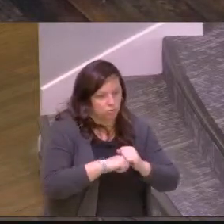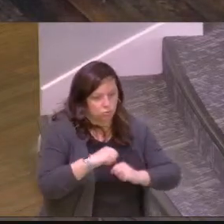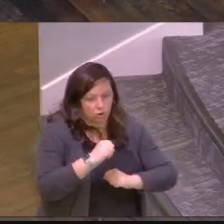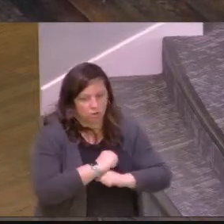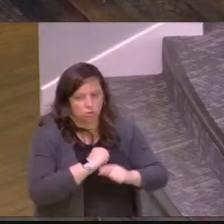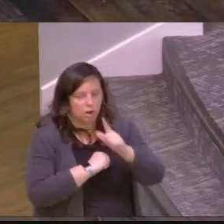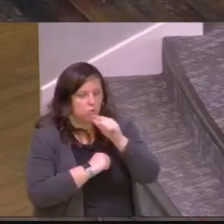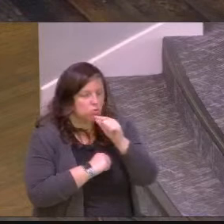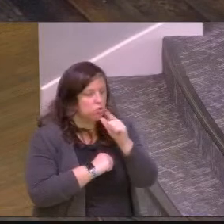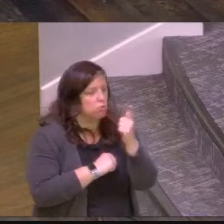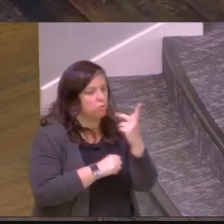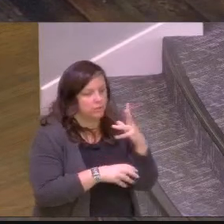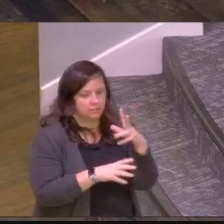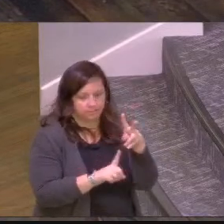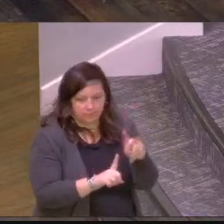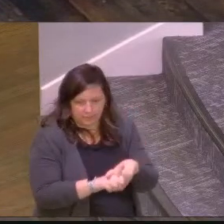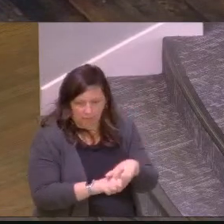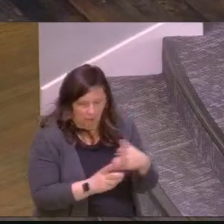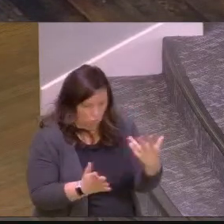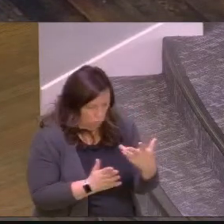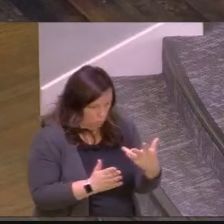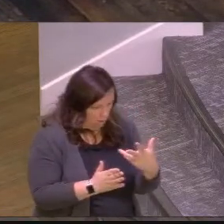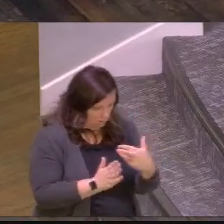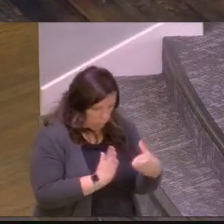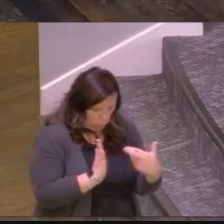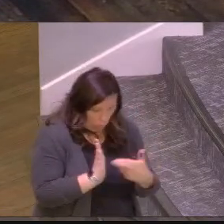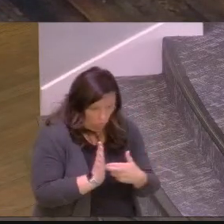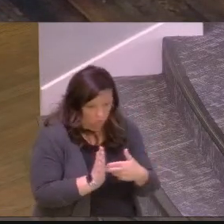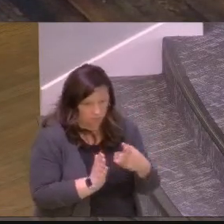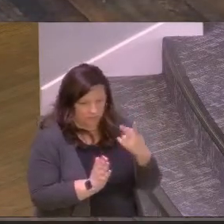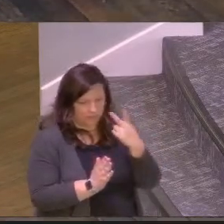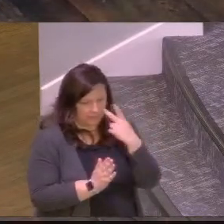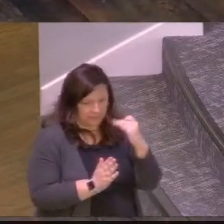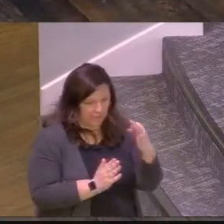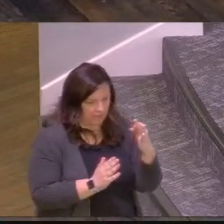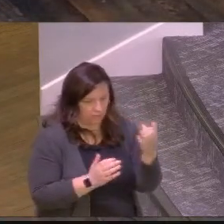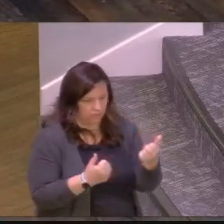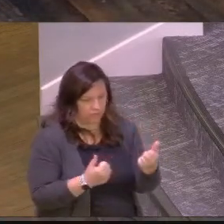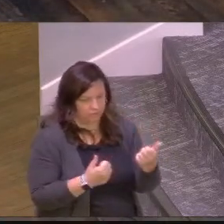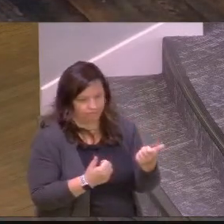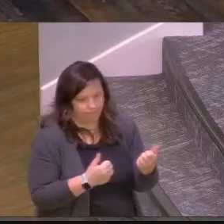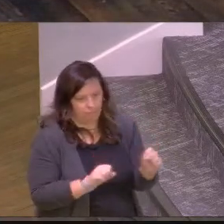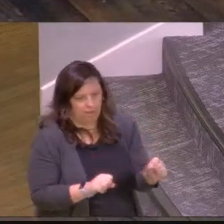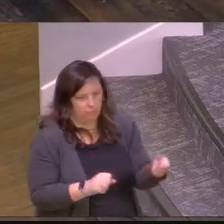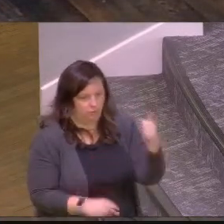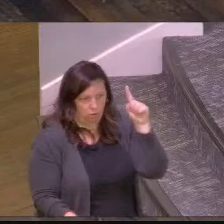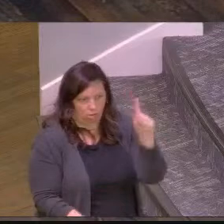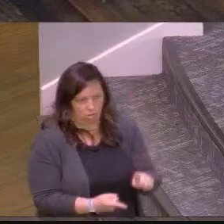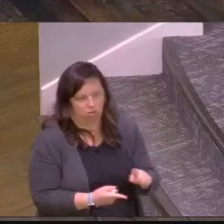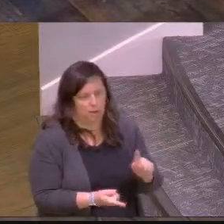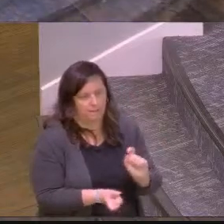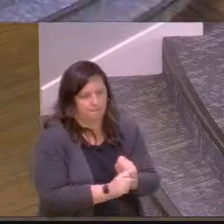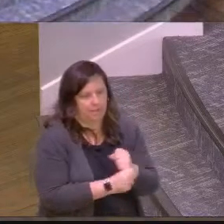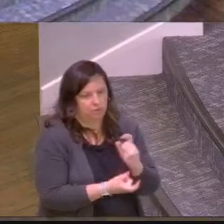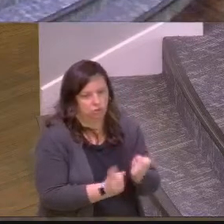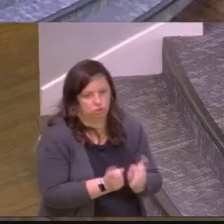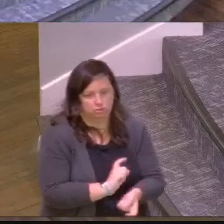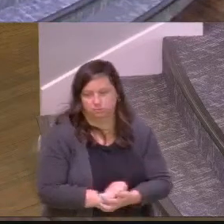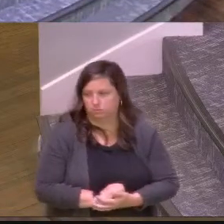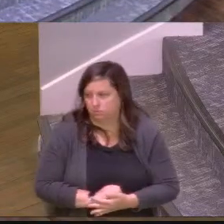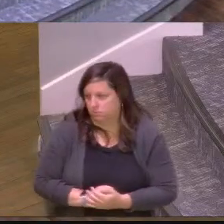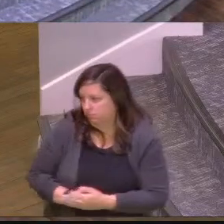there are areas where we could cut back and make changes. That is very rapid. I remember that,